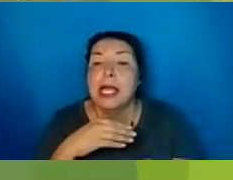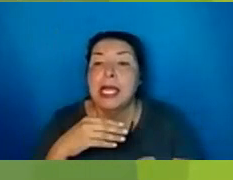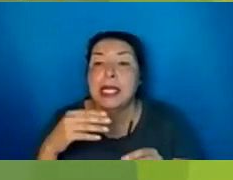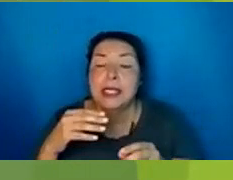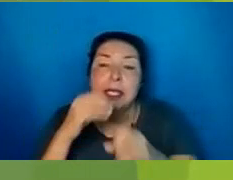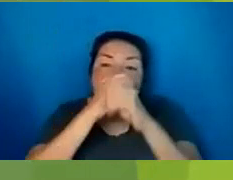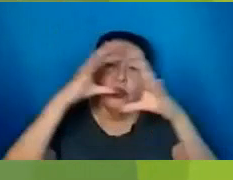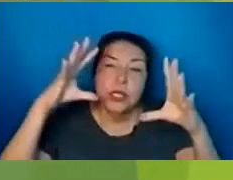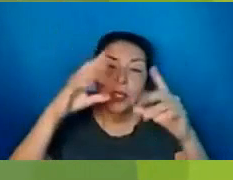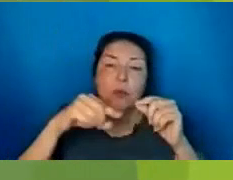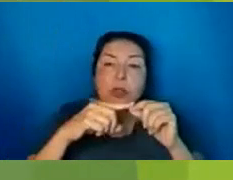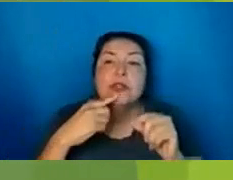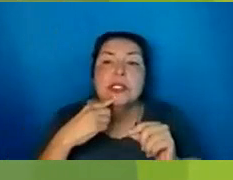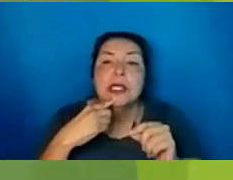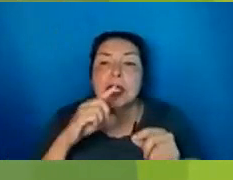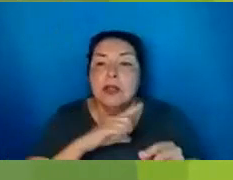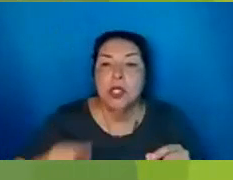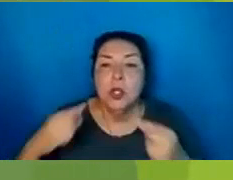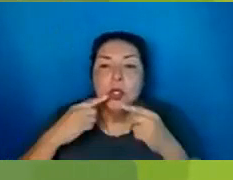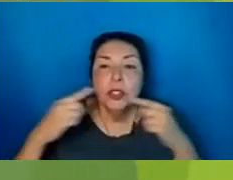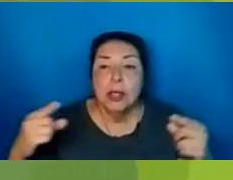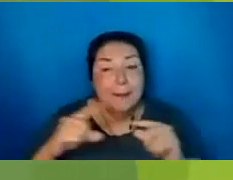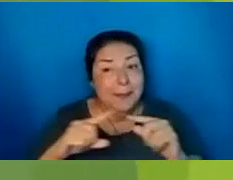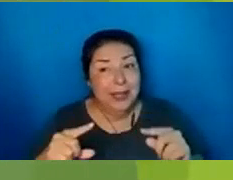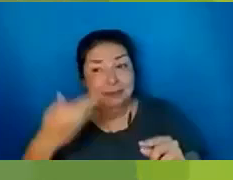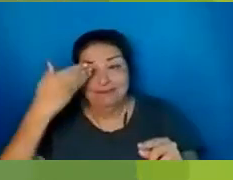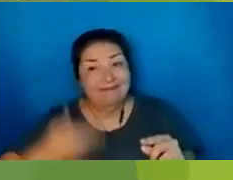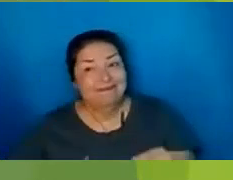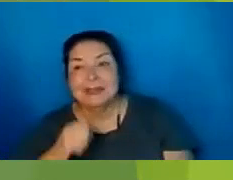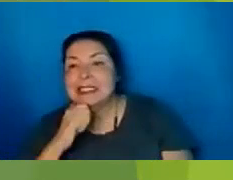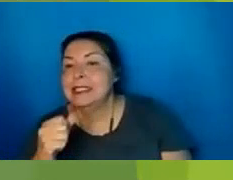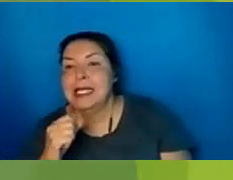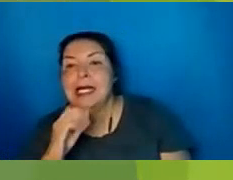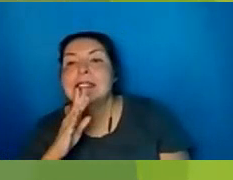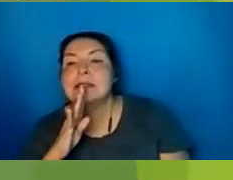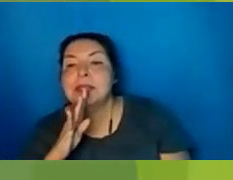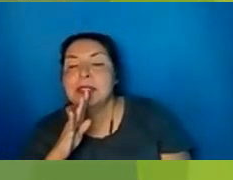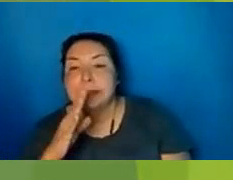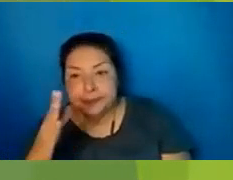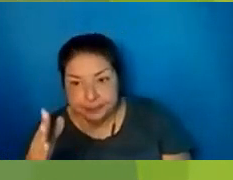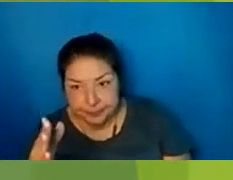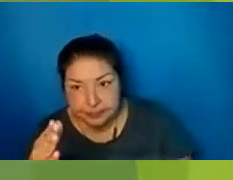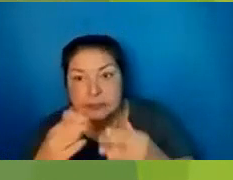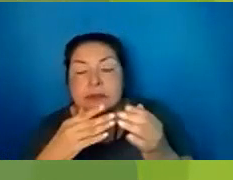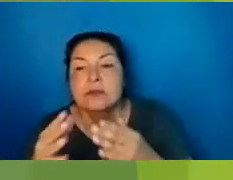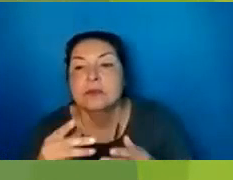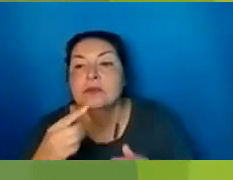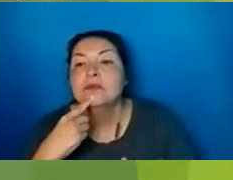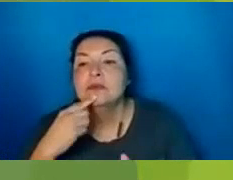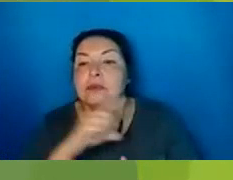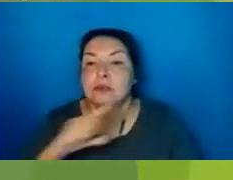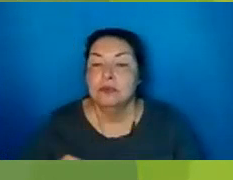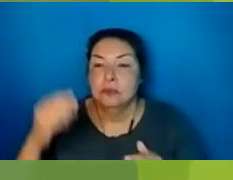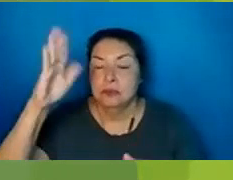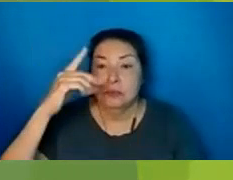Lord declares? But it is not I who have spoken. Therefore, thus says the Lord God,